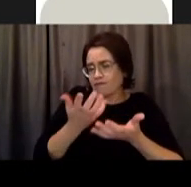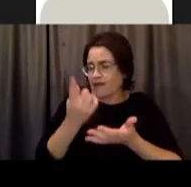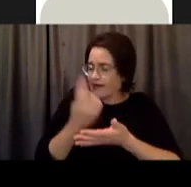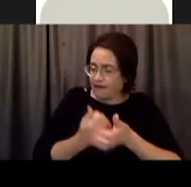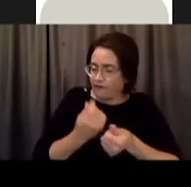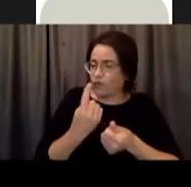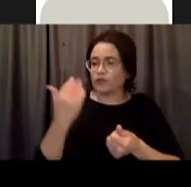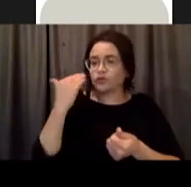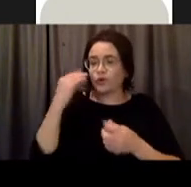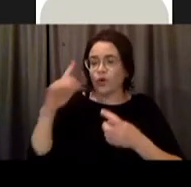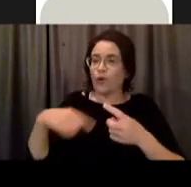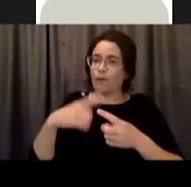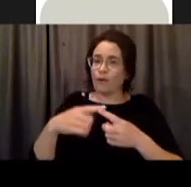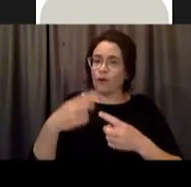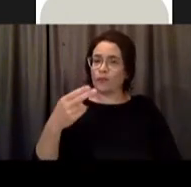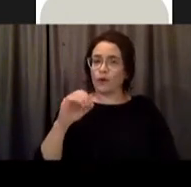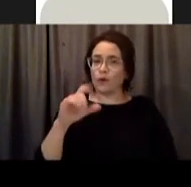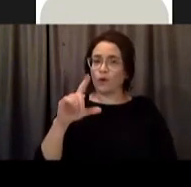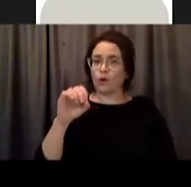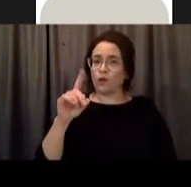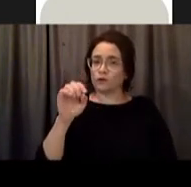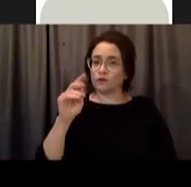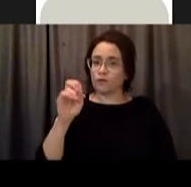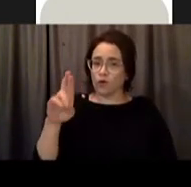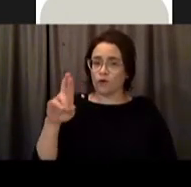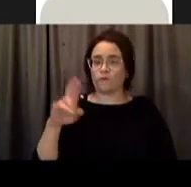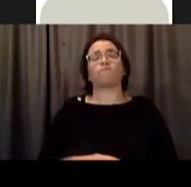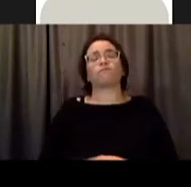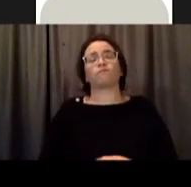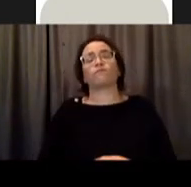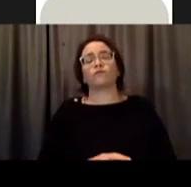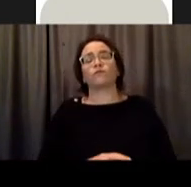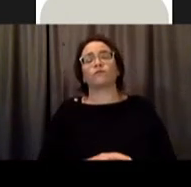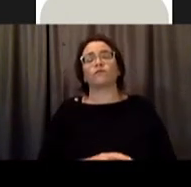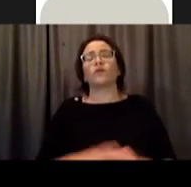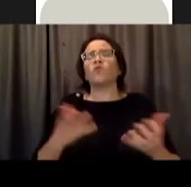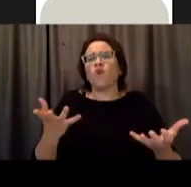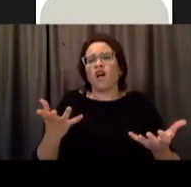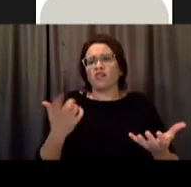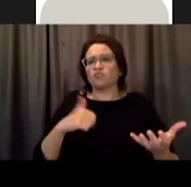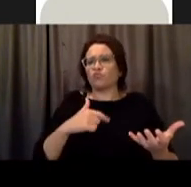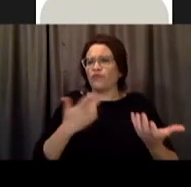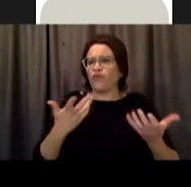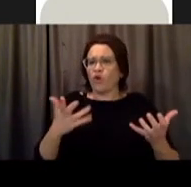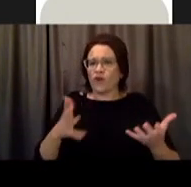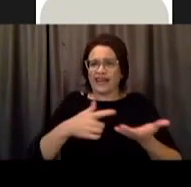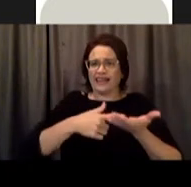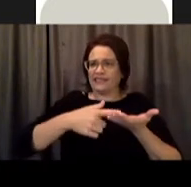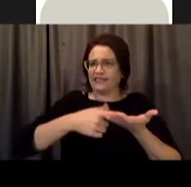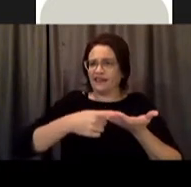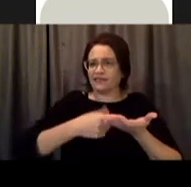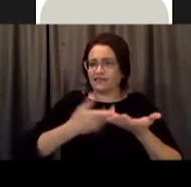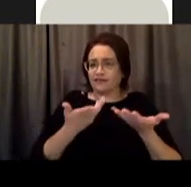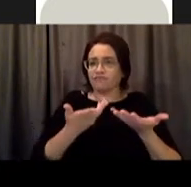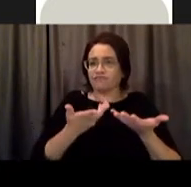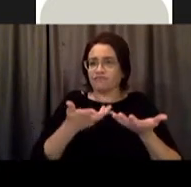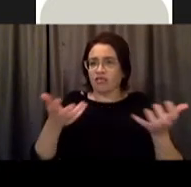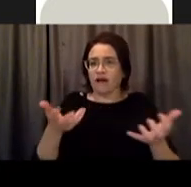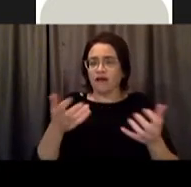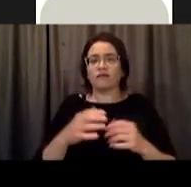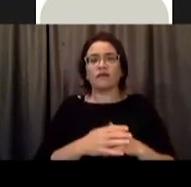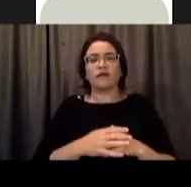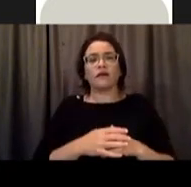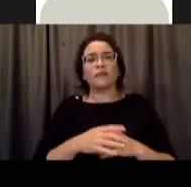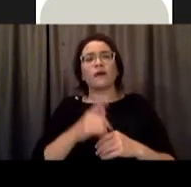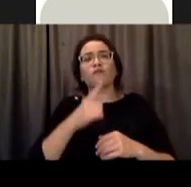Well, primary is what we've discussed a lot already, that Russia to this day continues the Soviet tradition of